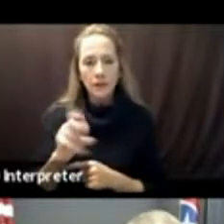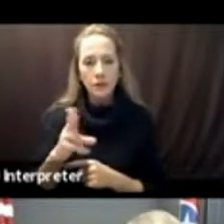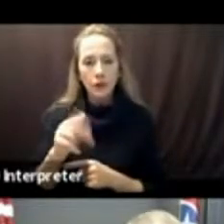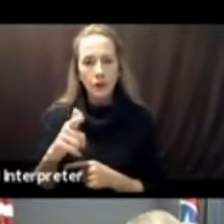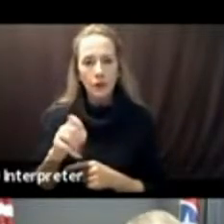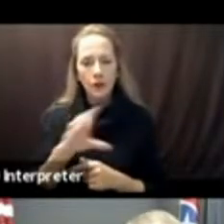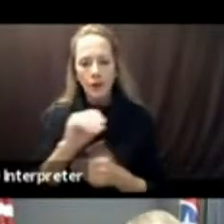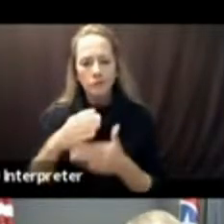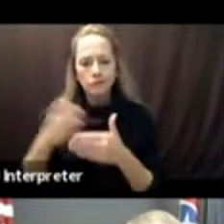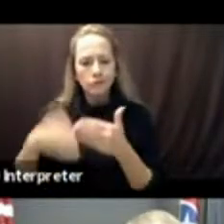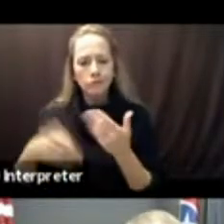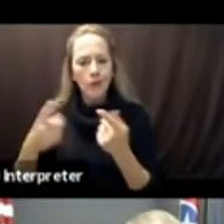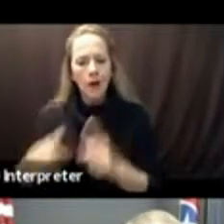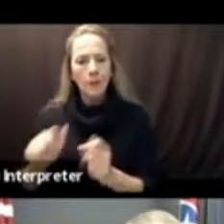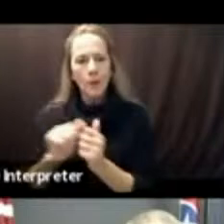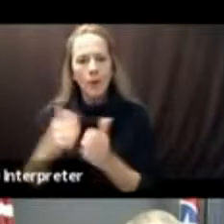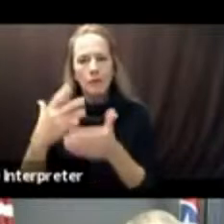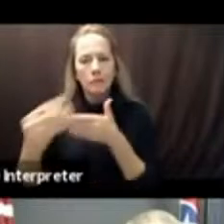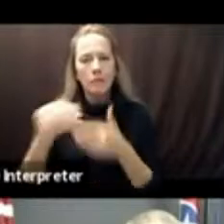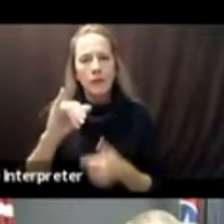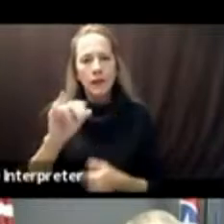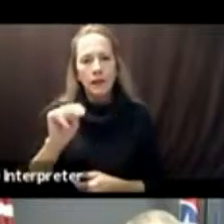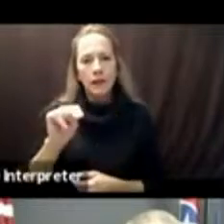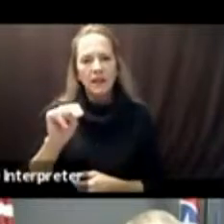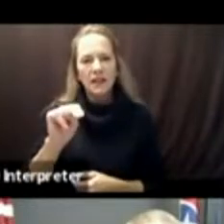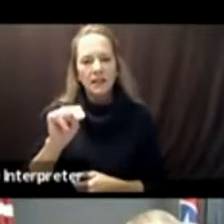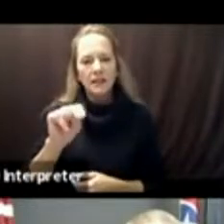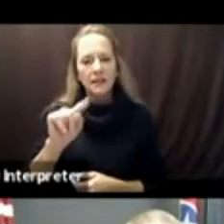unit patients in the area?